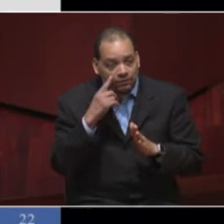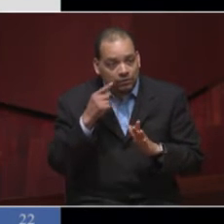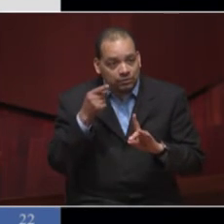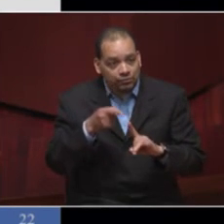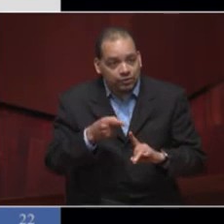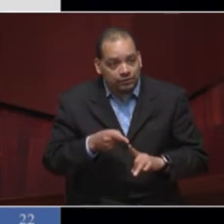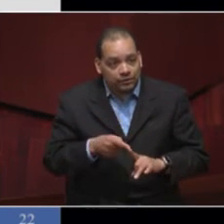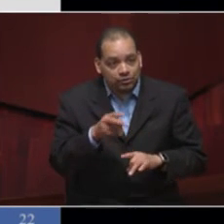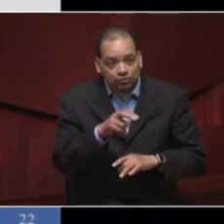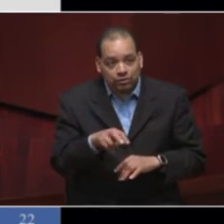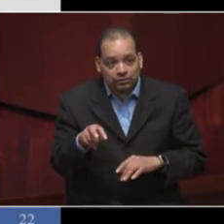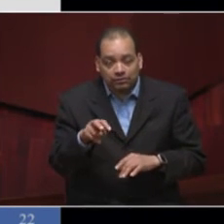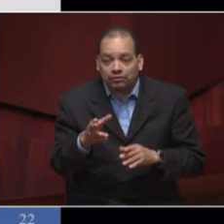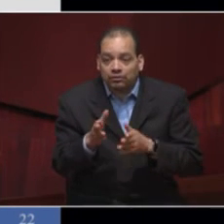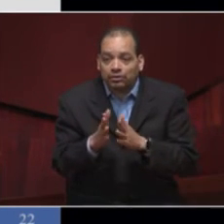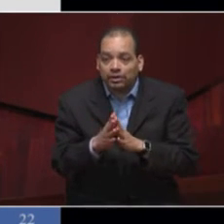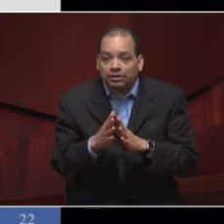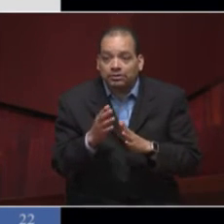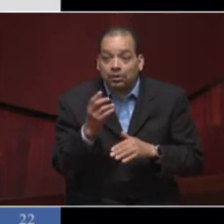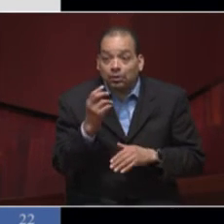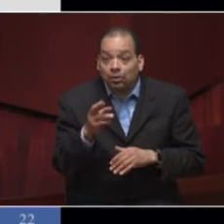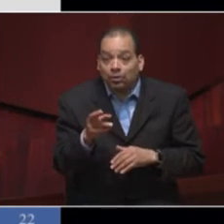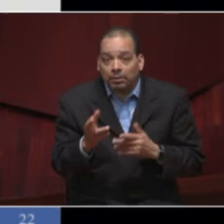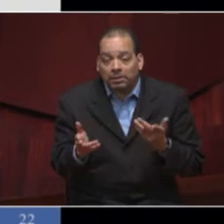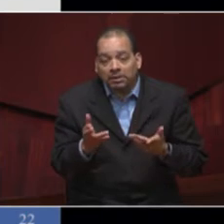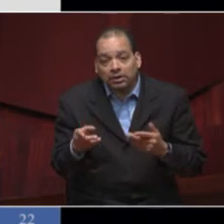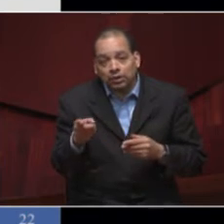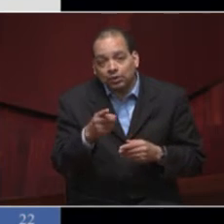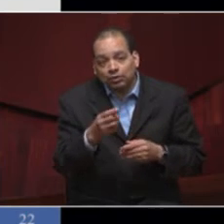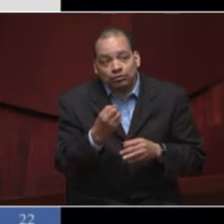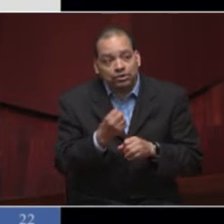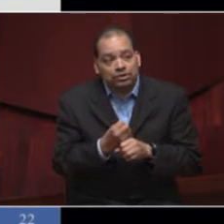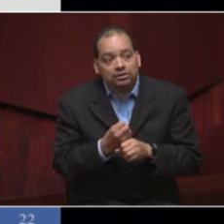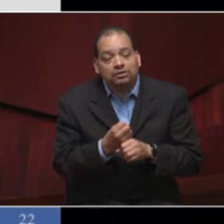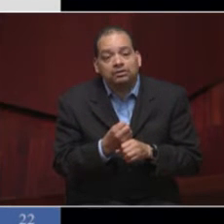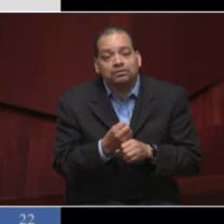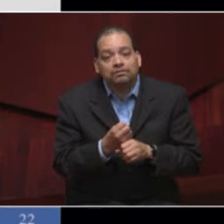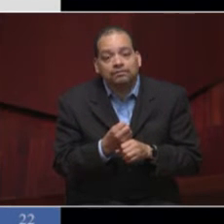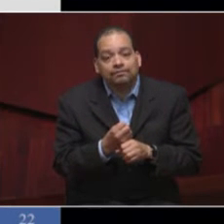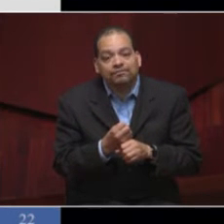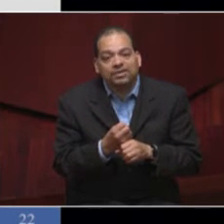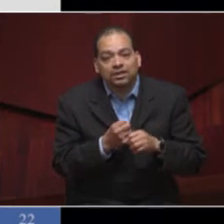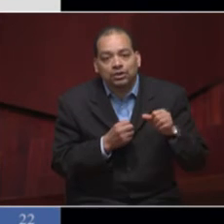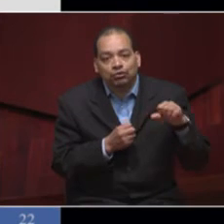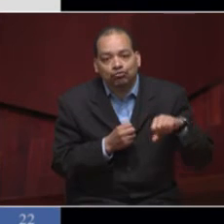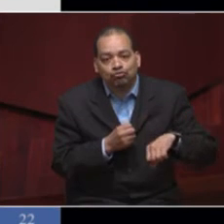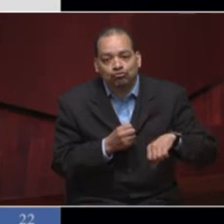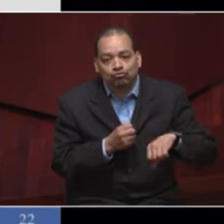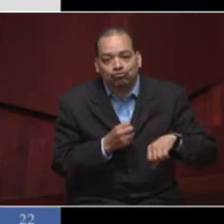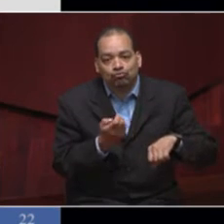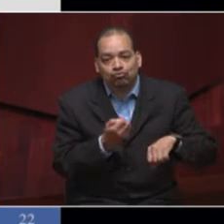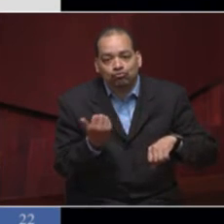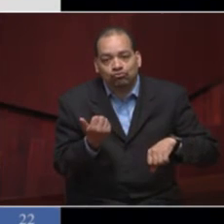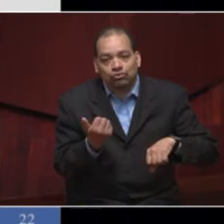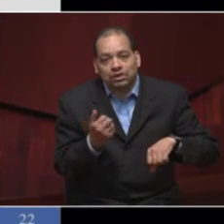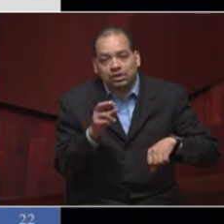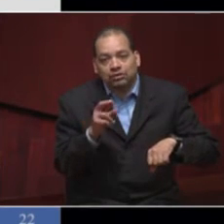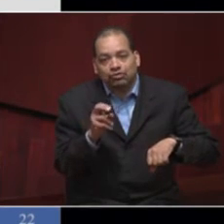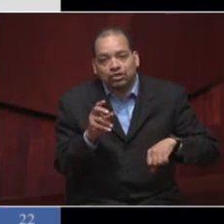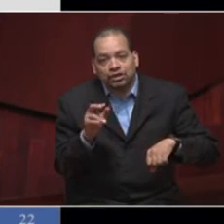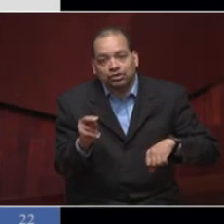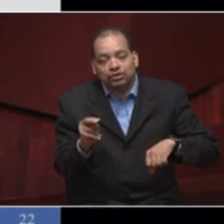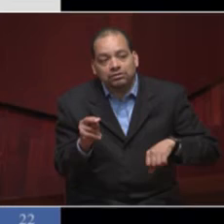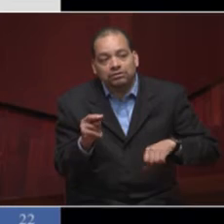that they have for you. Or you may receive a quote-unquote rejection. That TR may be returned to you in